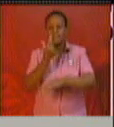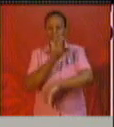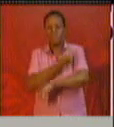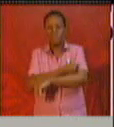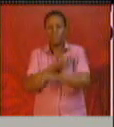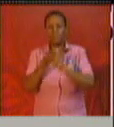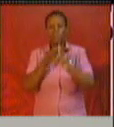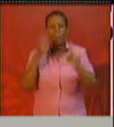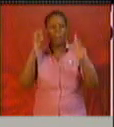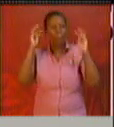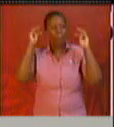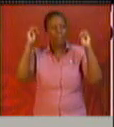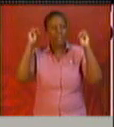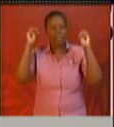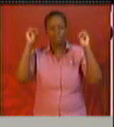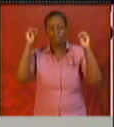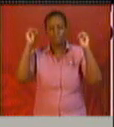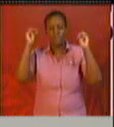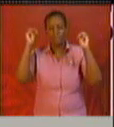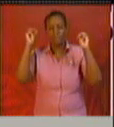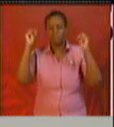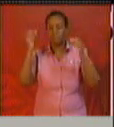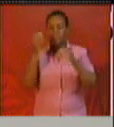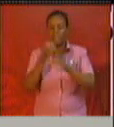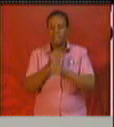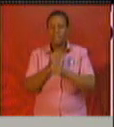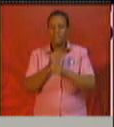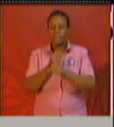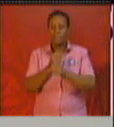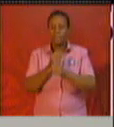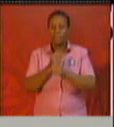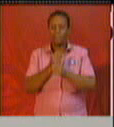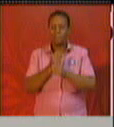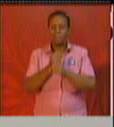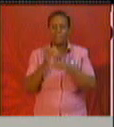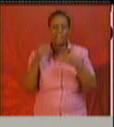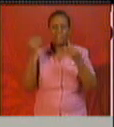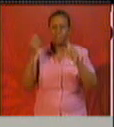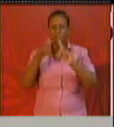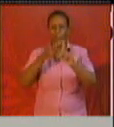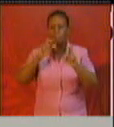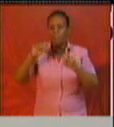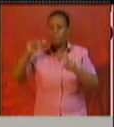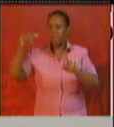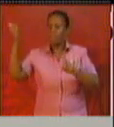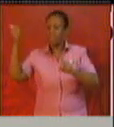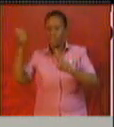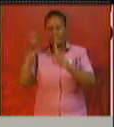begun to engage, and we'll continue to engage those branches of the private